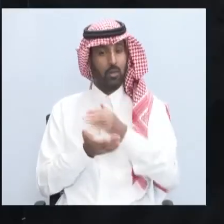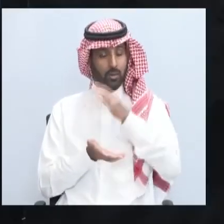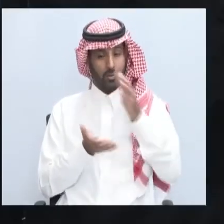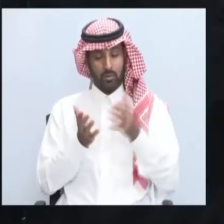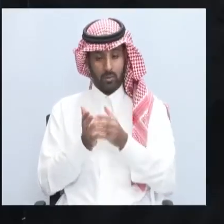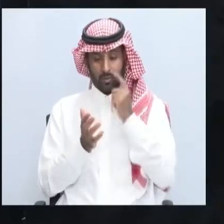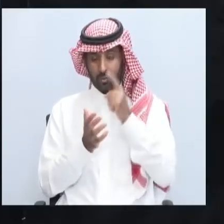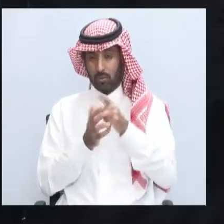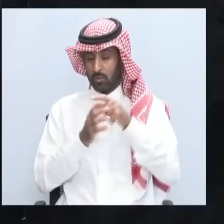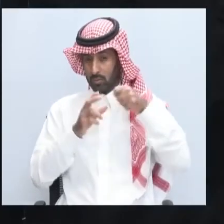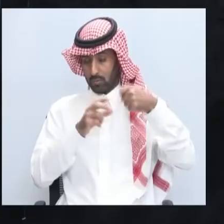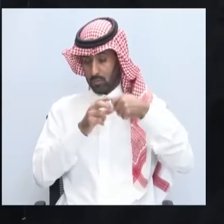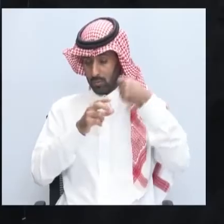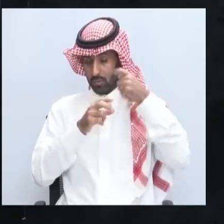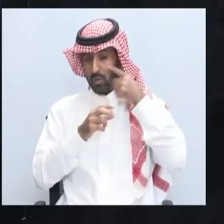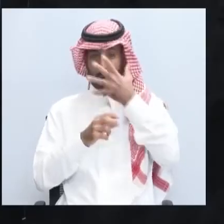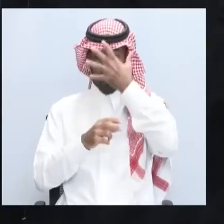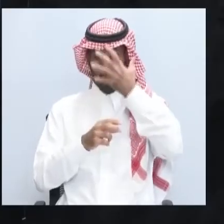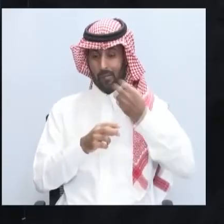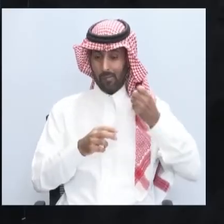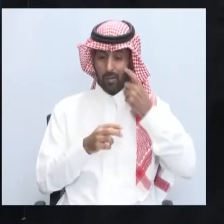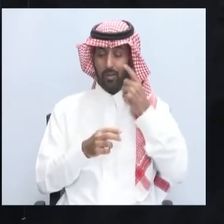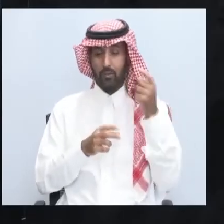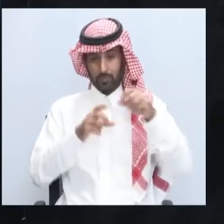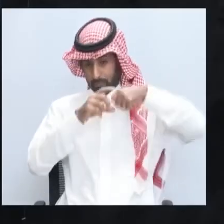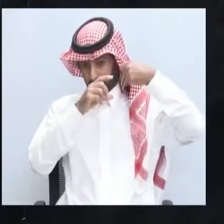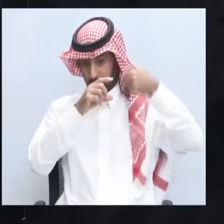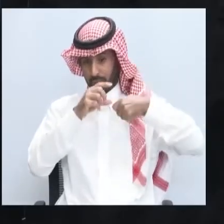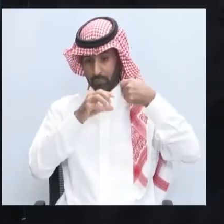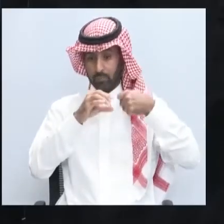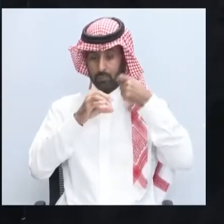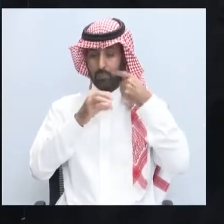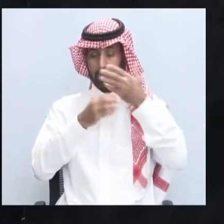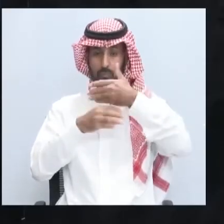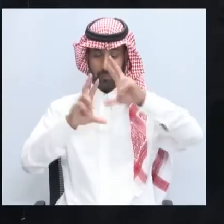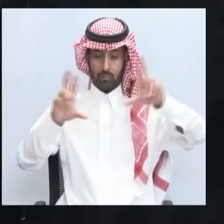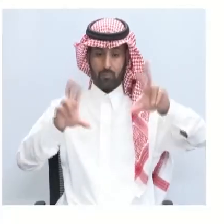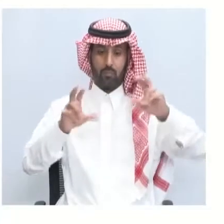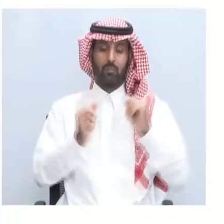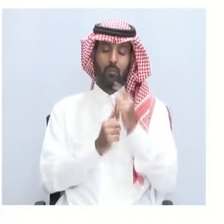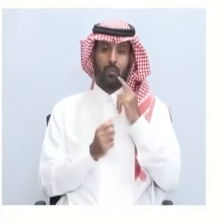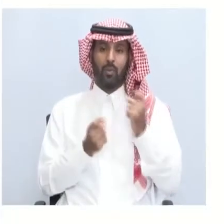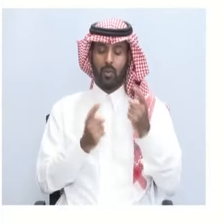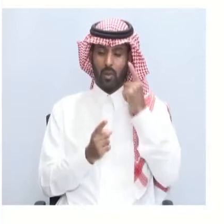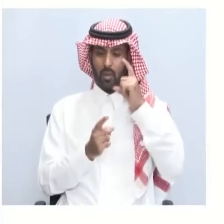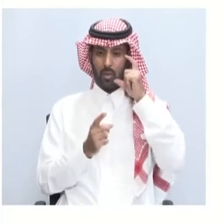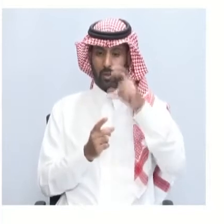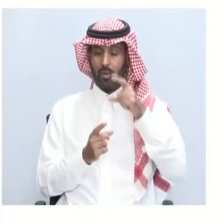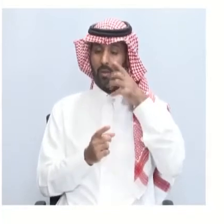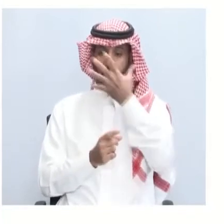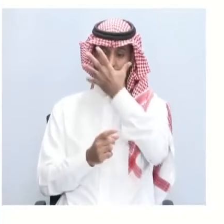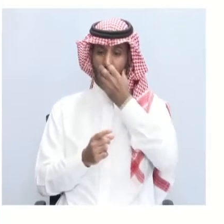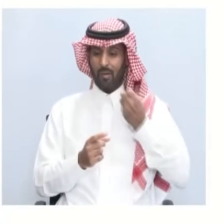you documentaries about different types of documentaries featuring. It's focused on